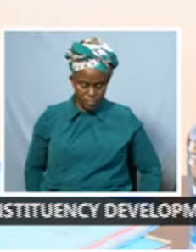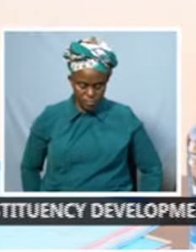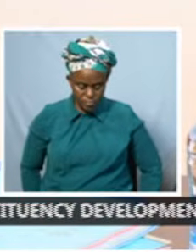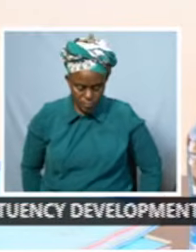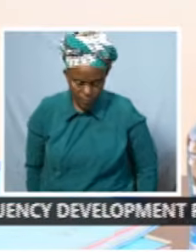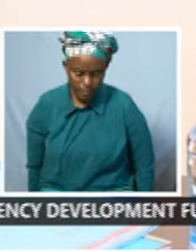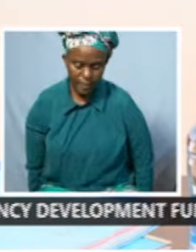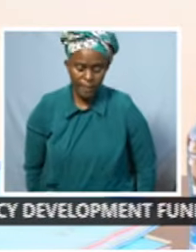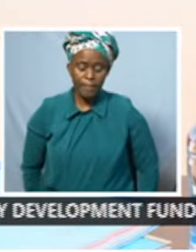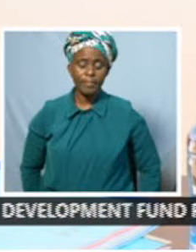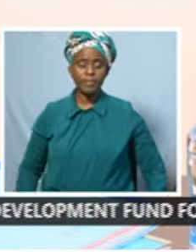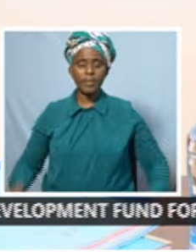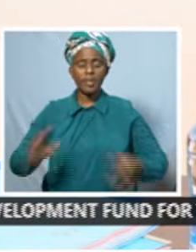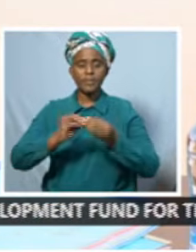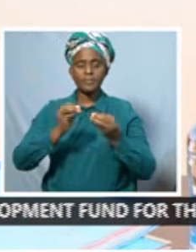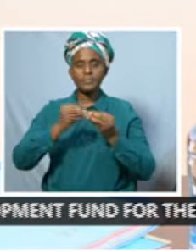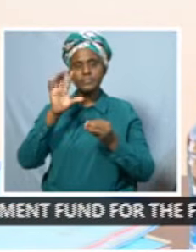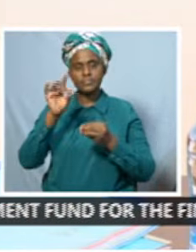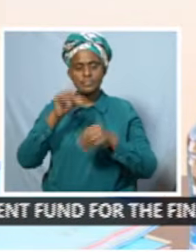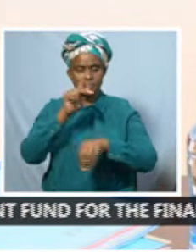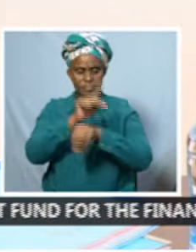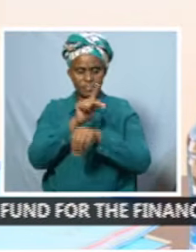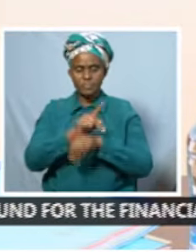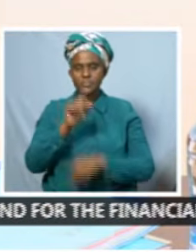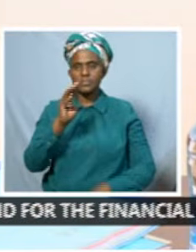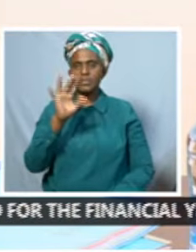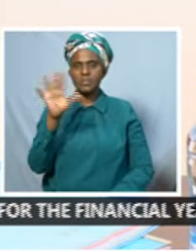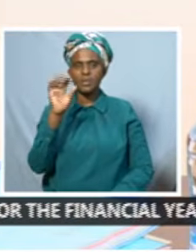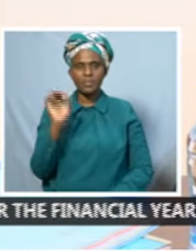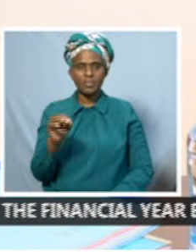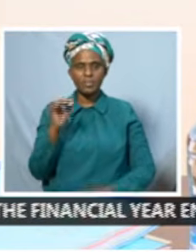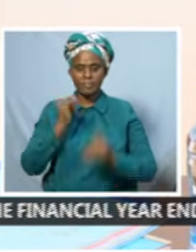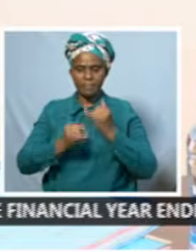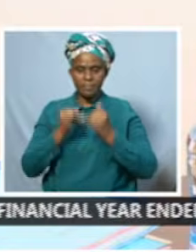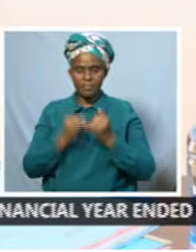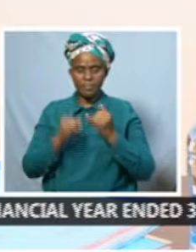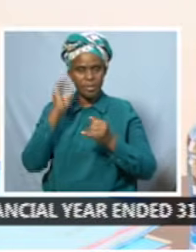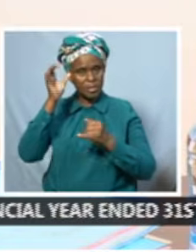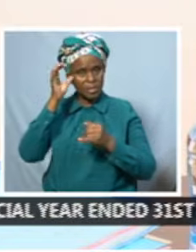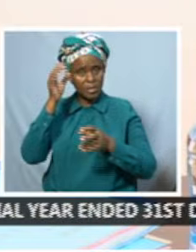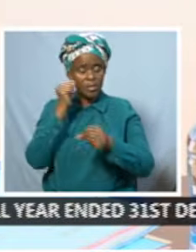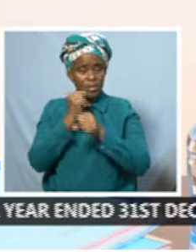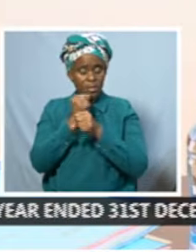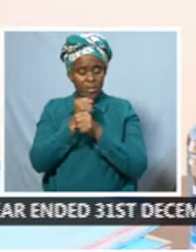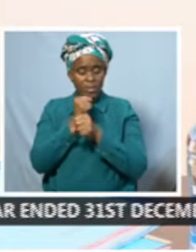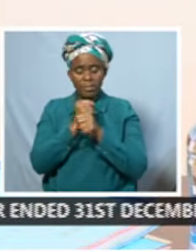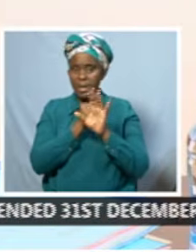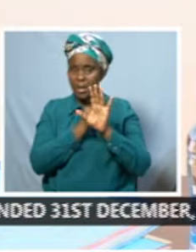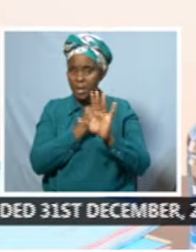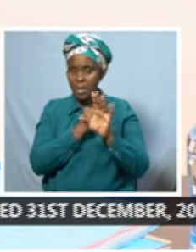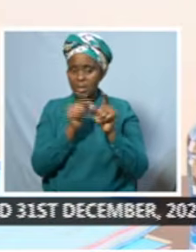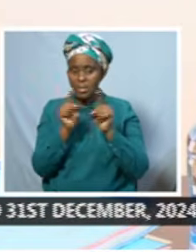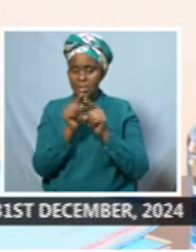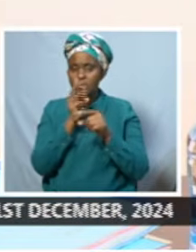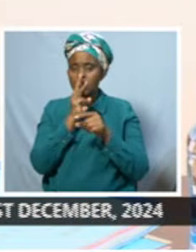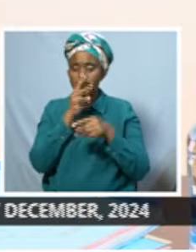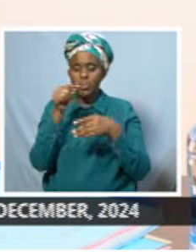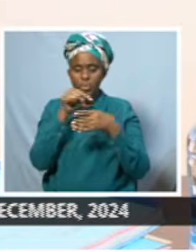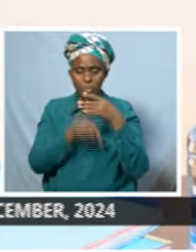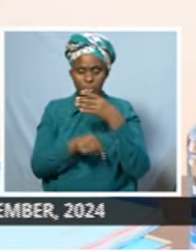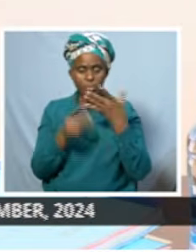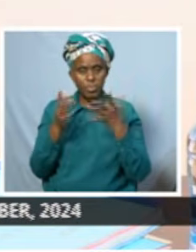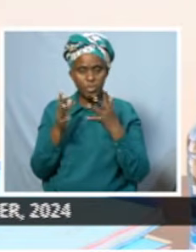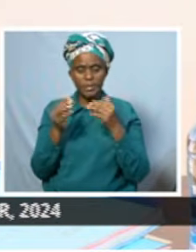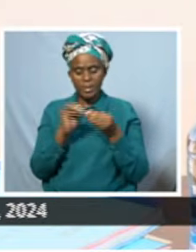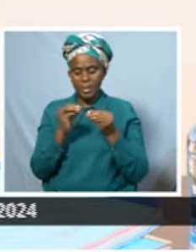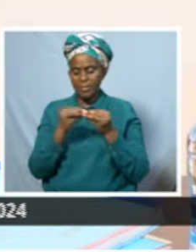been drilled. Number 7, the project is at 45% complete. Civil works are underway and borehole has been drilled.